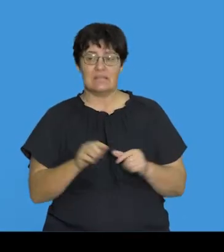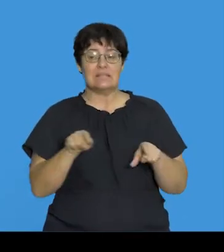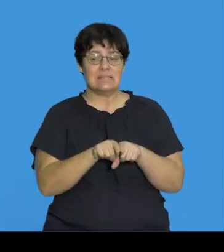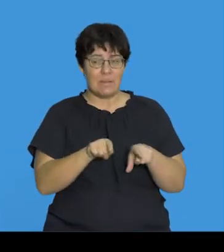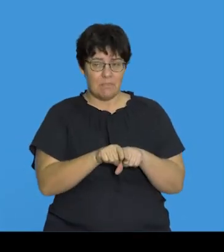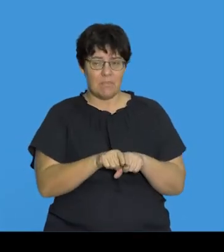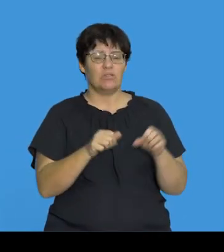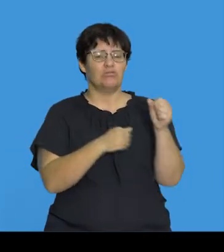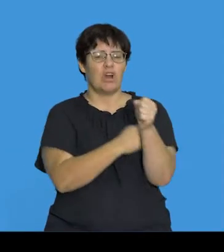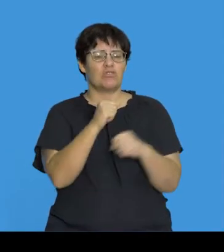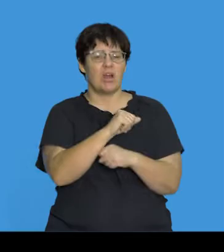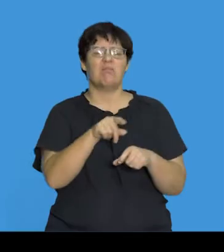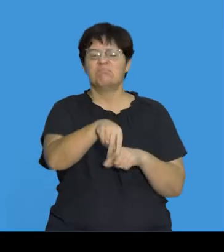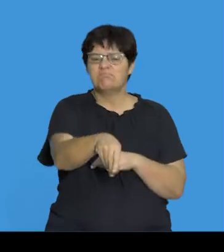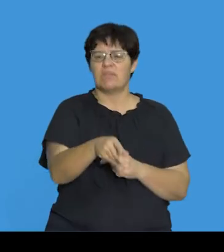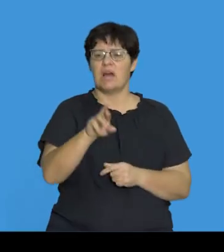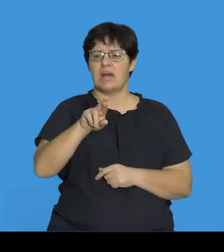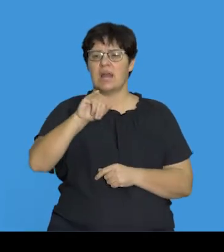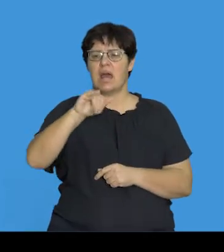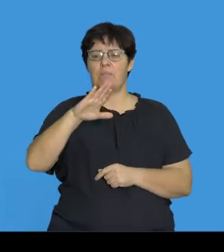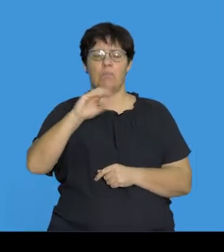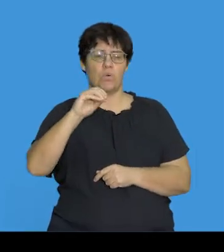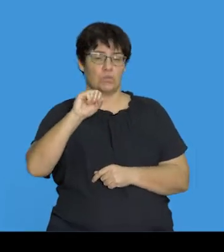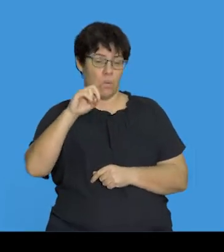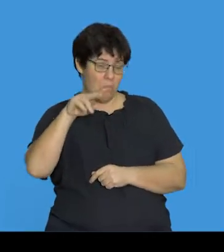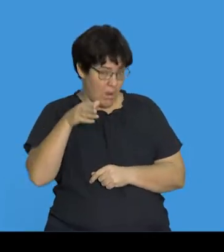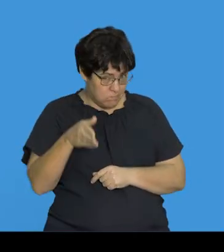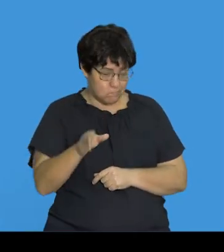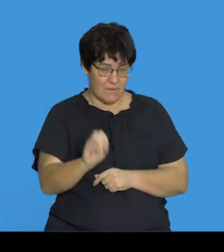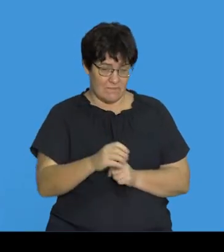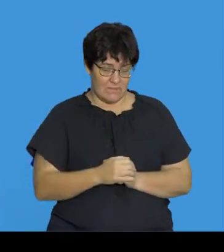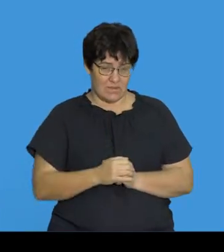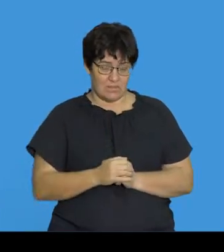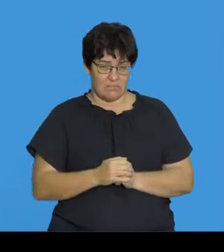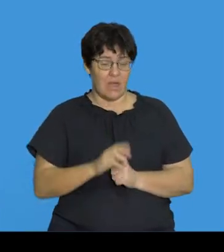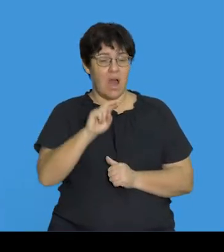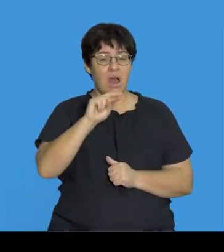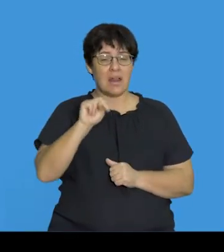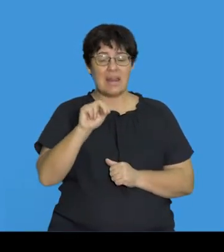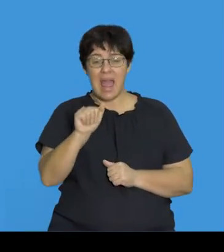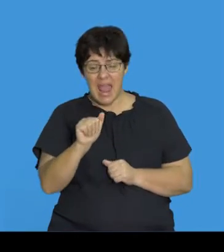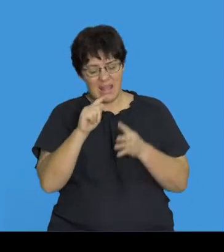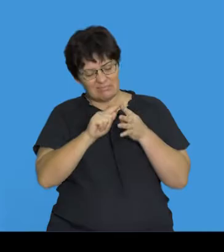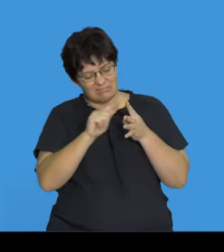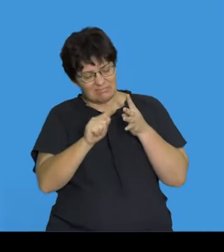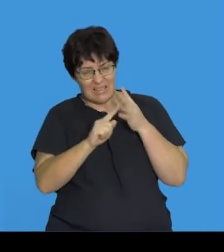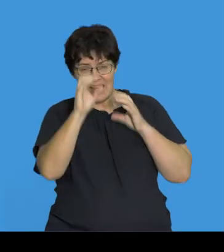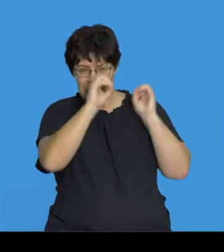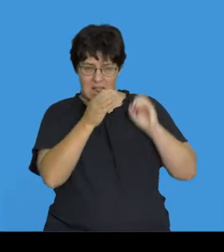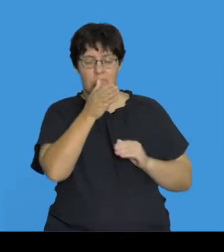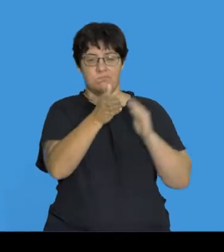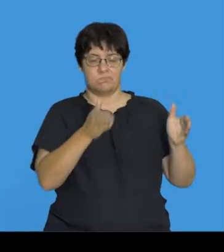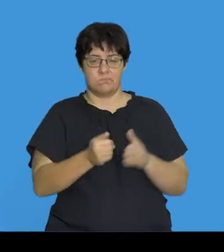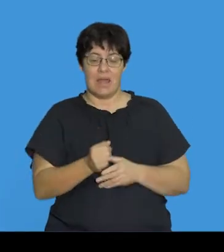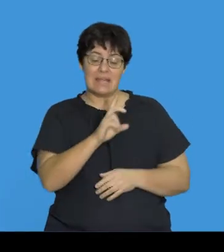of structures such as ribosomes. So we see that RNA is essentially found in different parts of the cell,